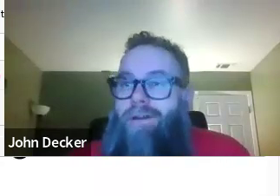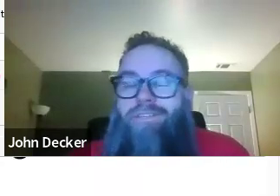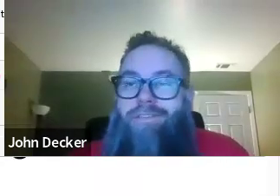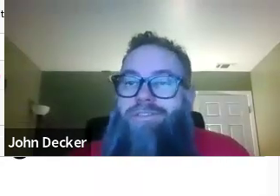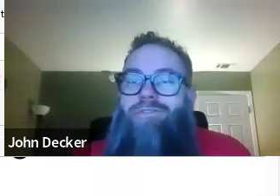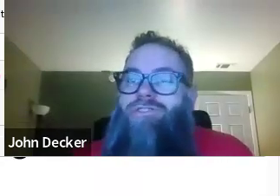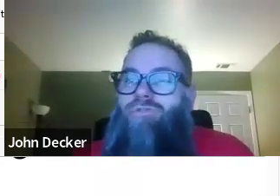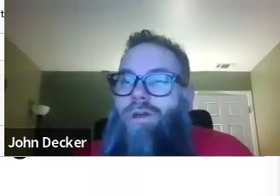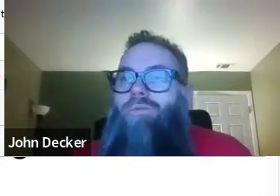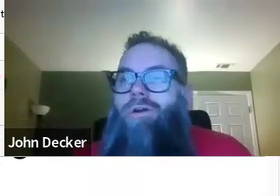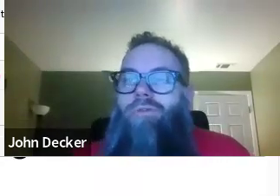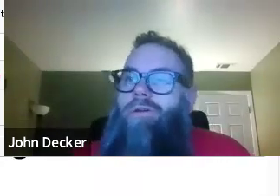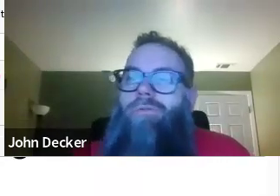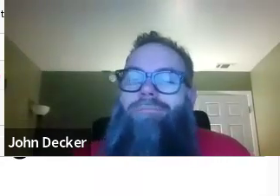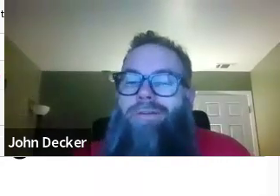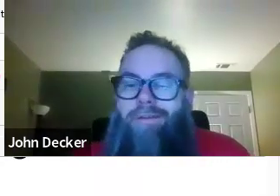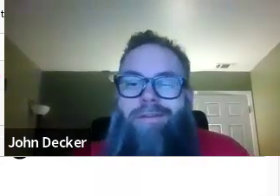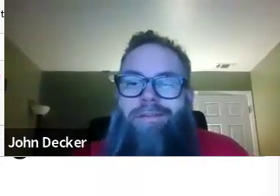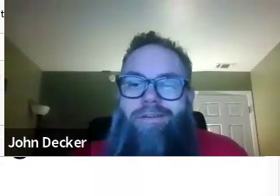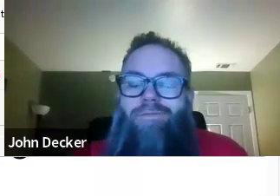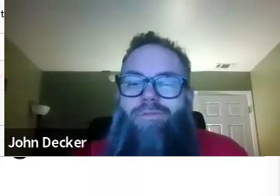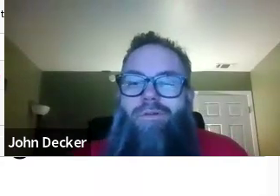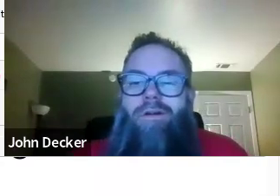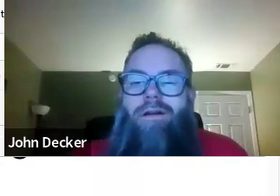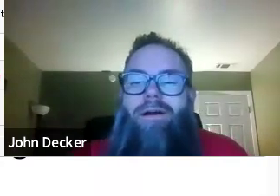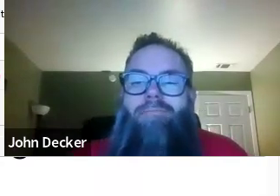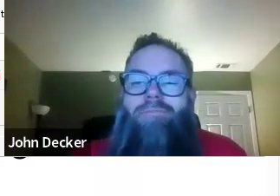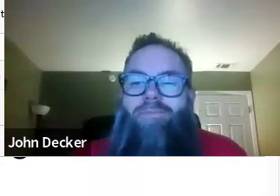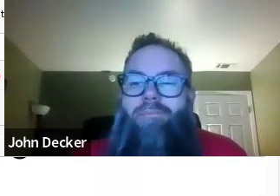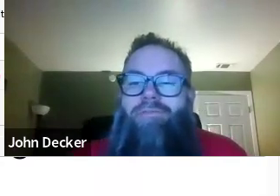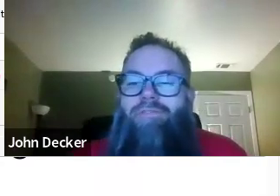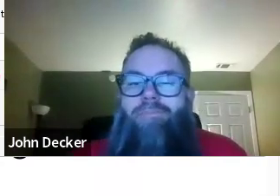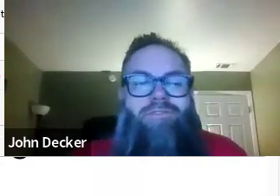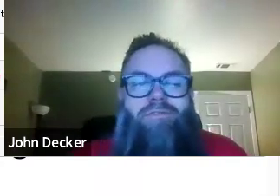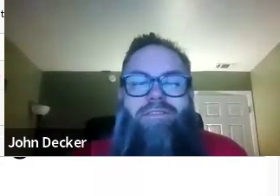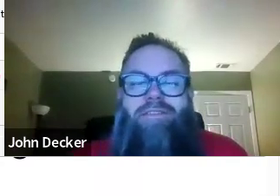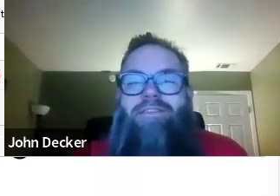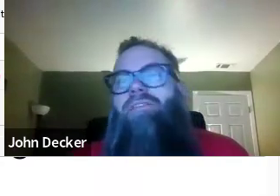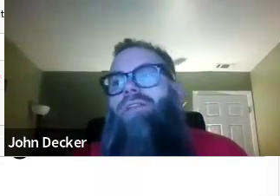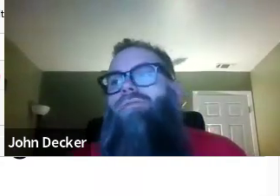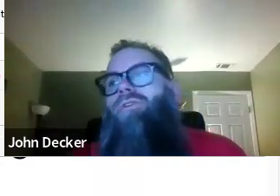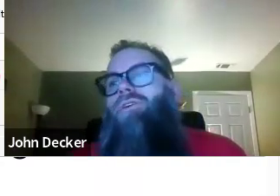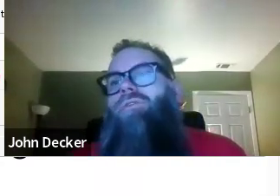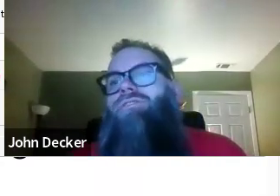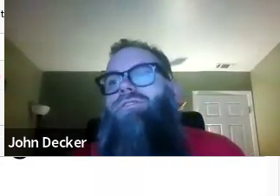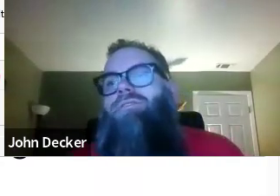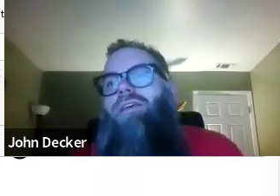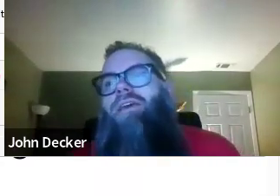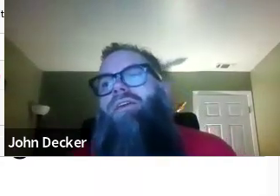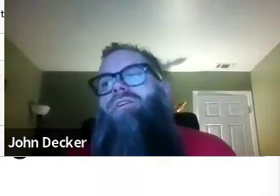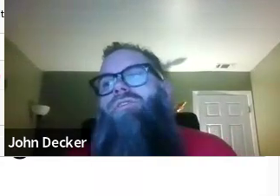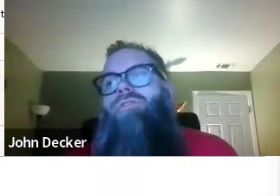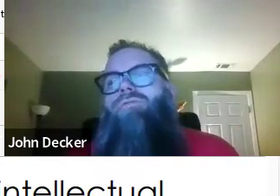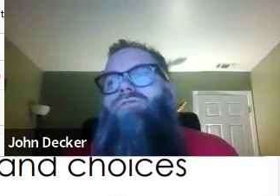the budget this year is 21.1 billion for the Department of Developmental Services in the state of California, which